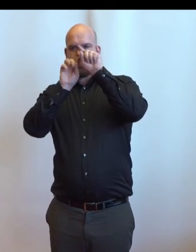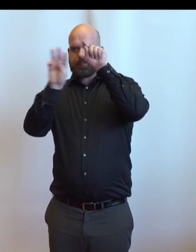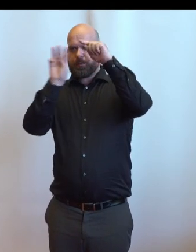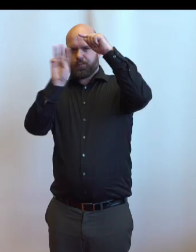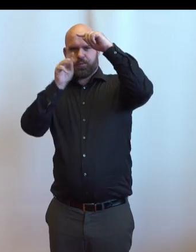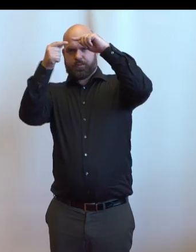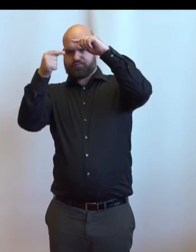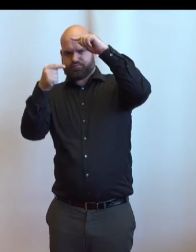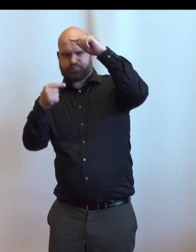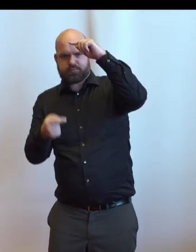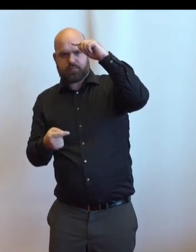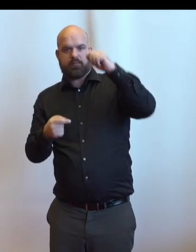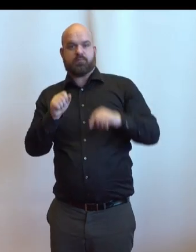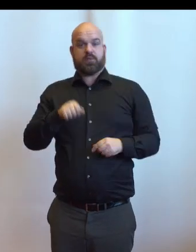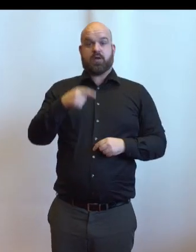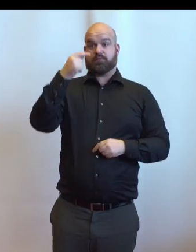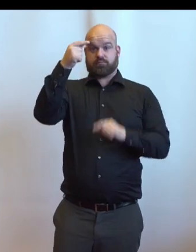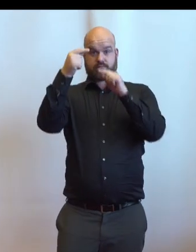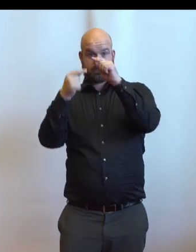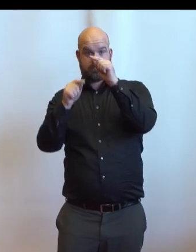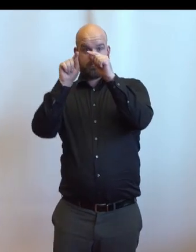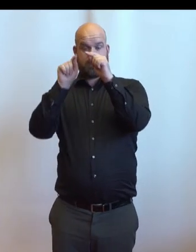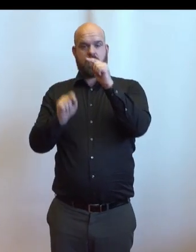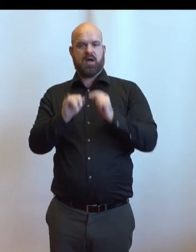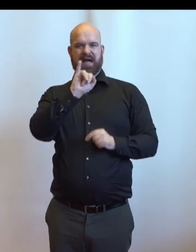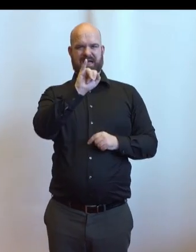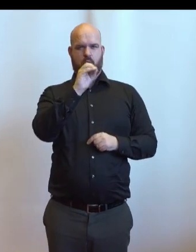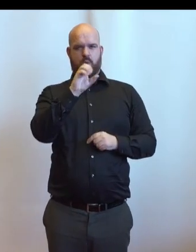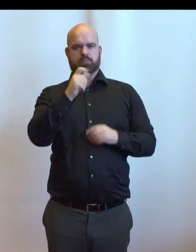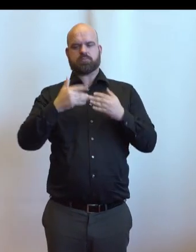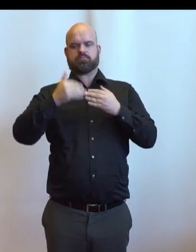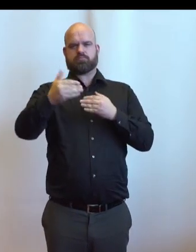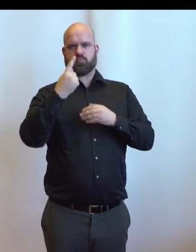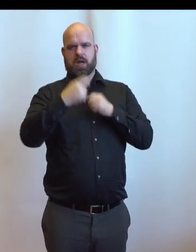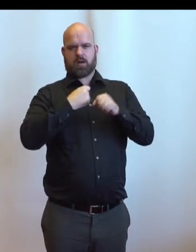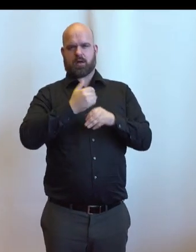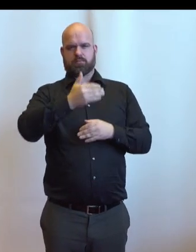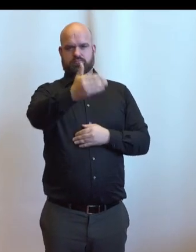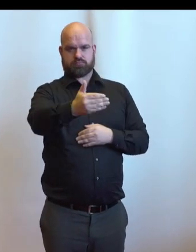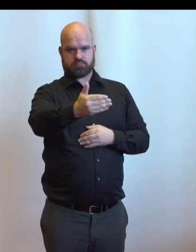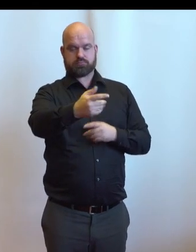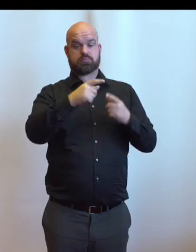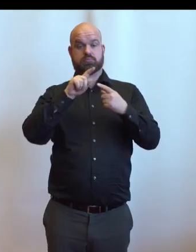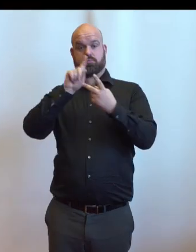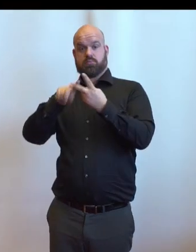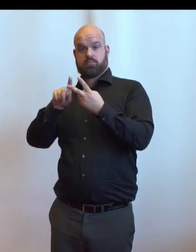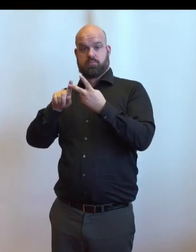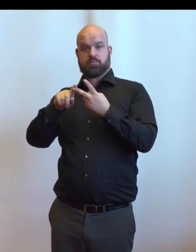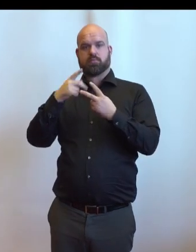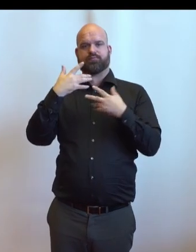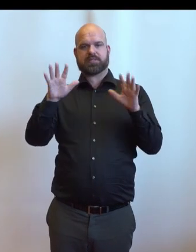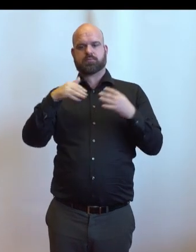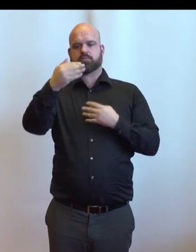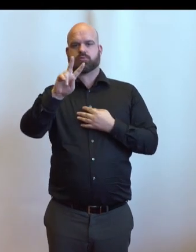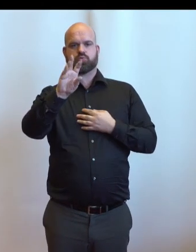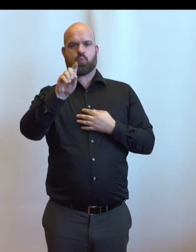year, and the Android version will be available in 2018. And so I'll make sure that I share this with you because